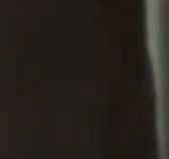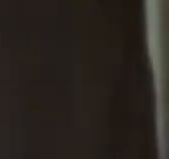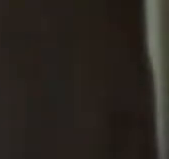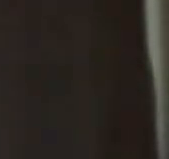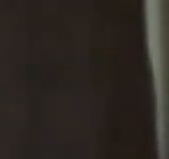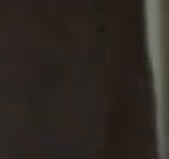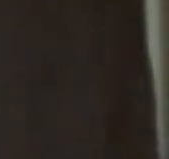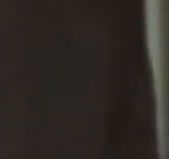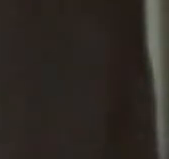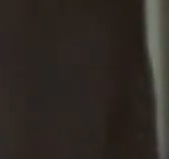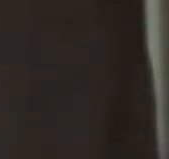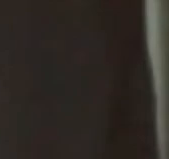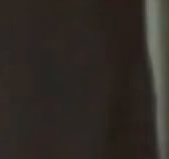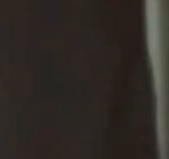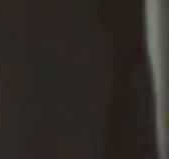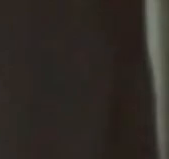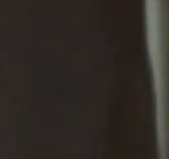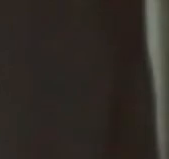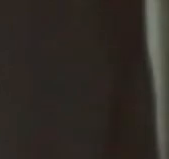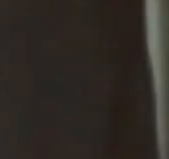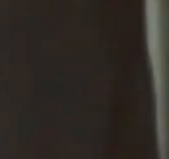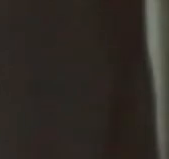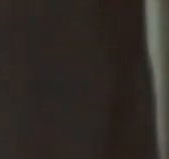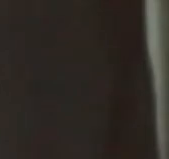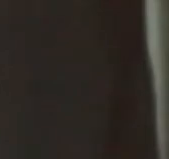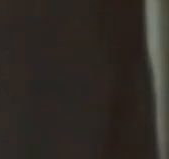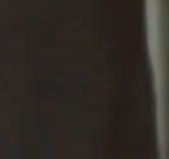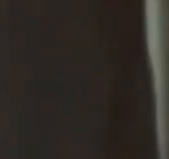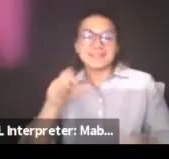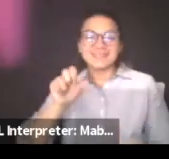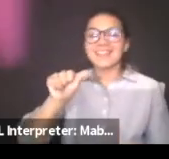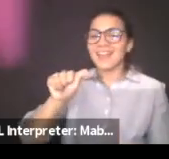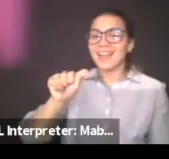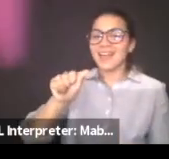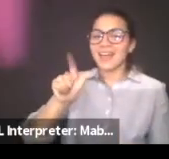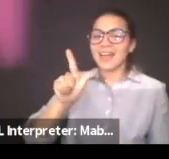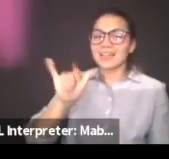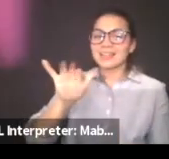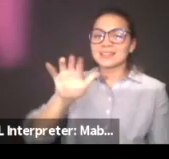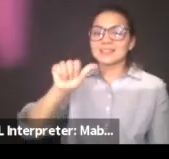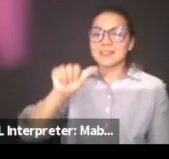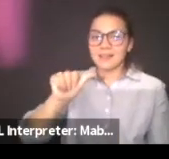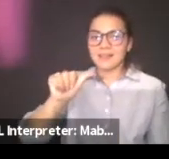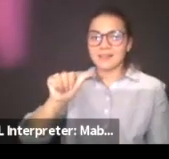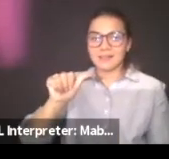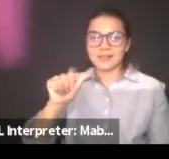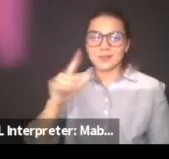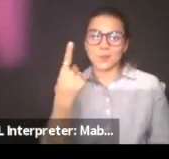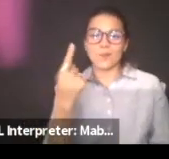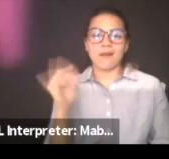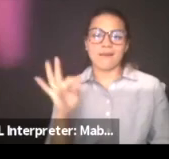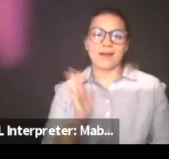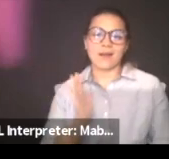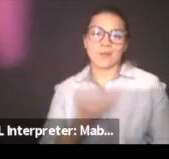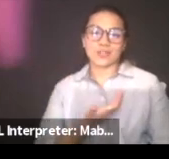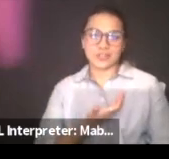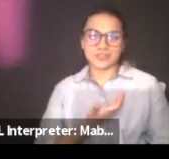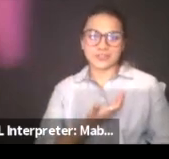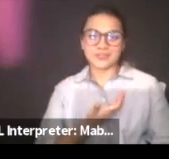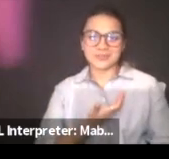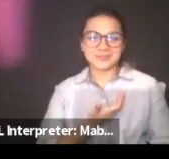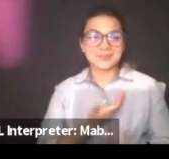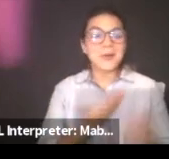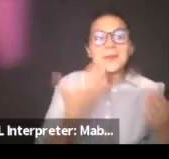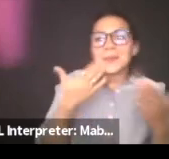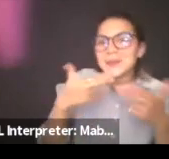actually one of our sacred storytellers. We have 60 recorded stories across 15 states. And there's the slide, thank